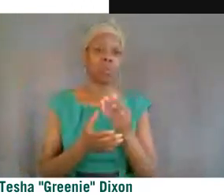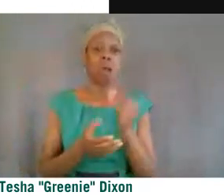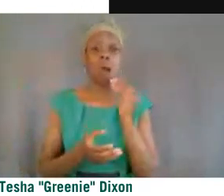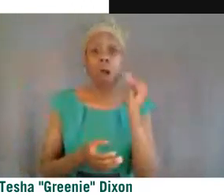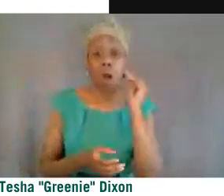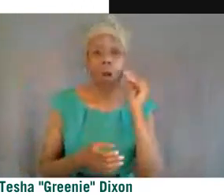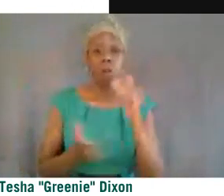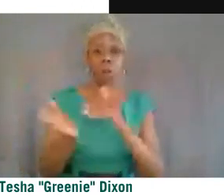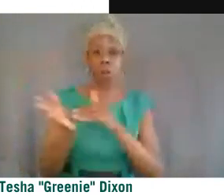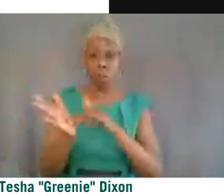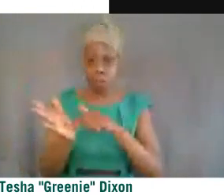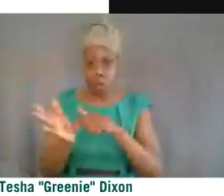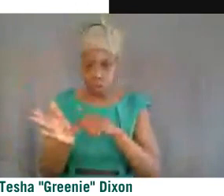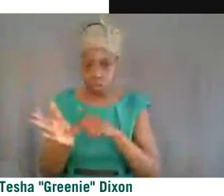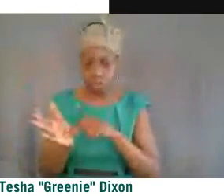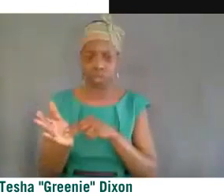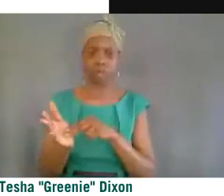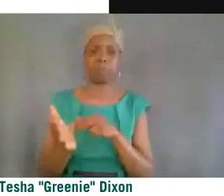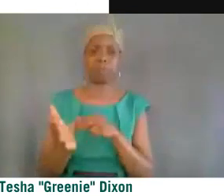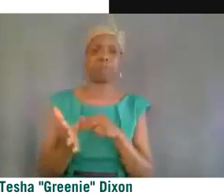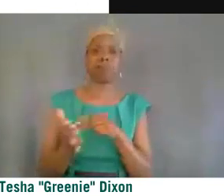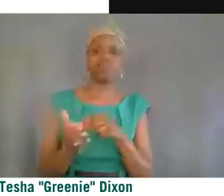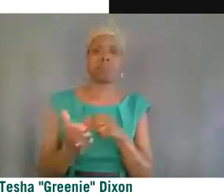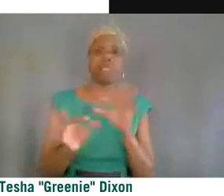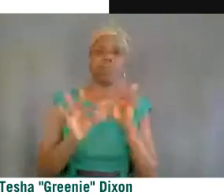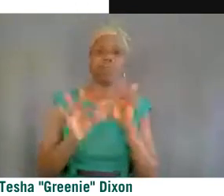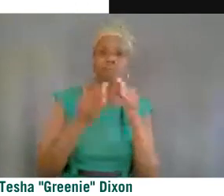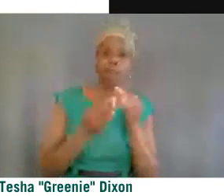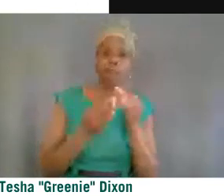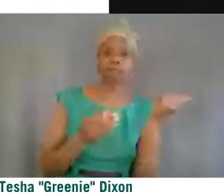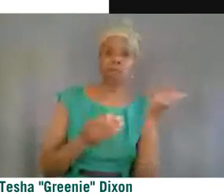nurses and families, and all of these things to help support a person.